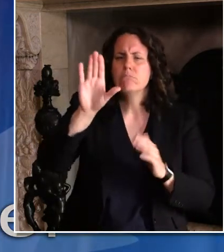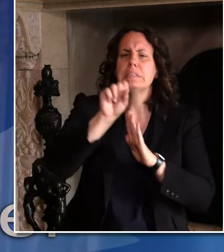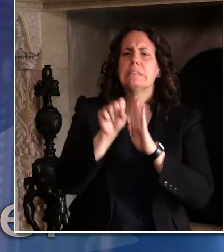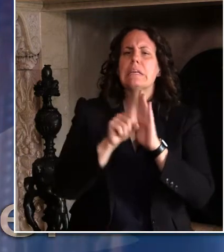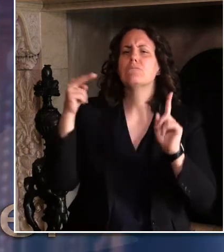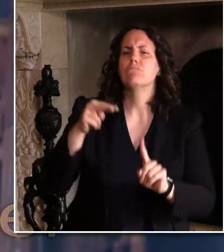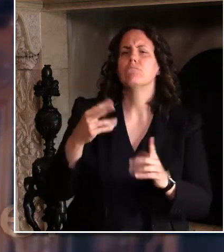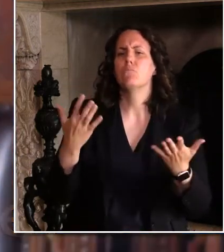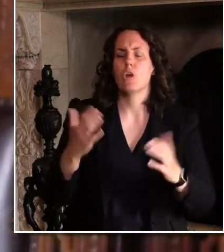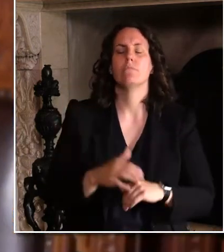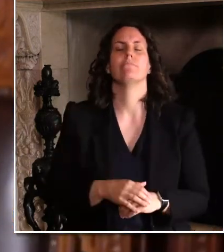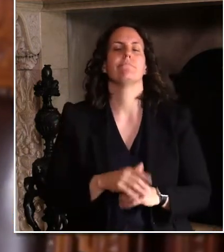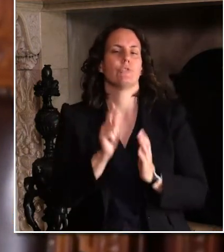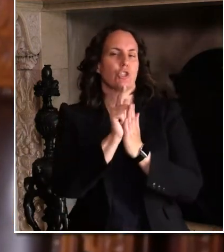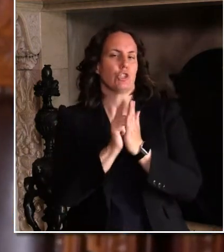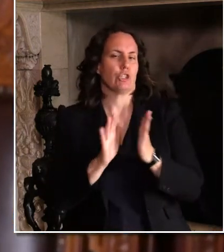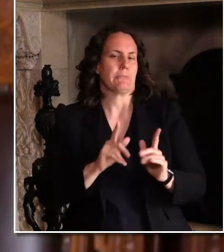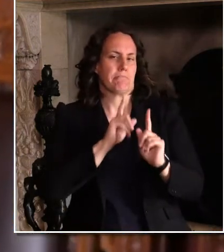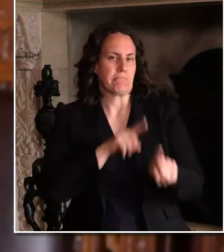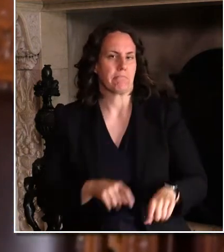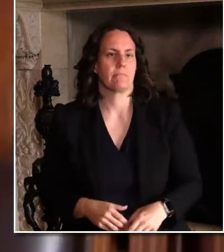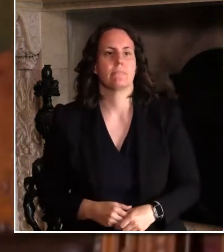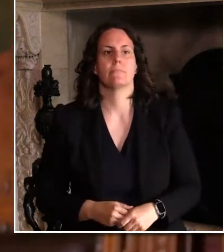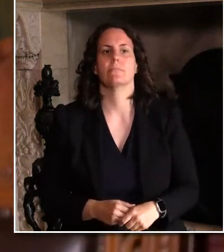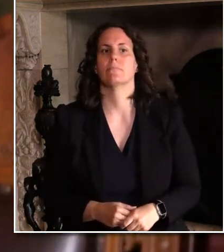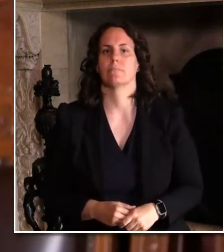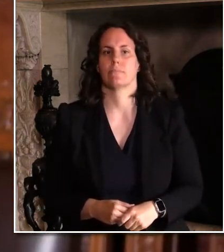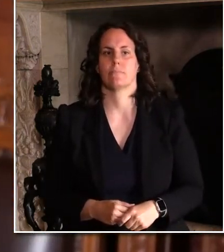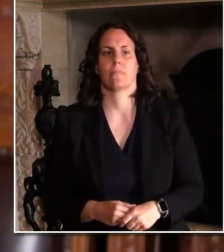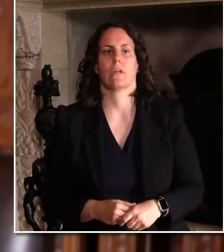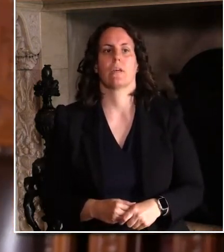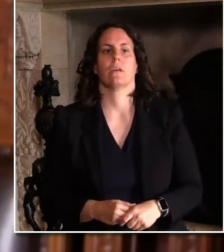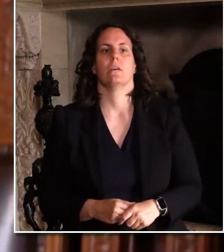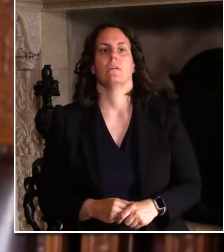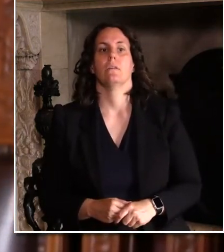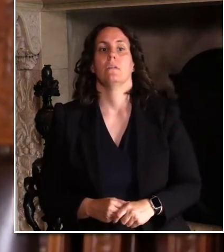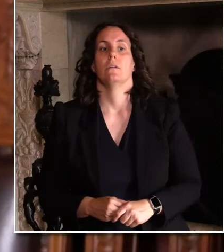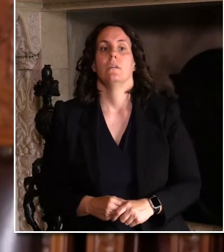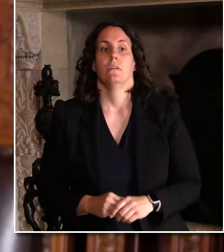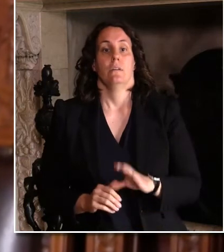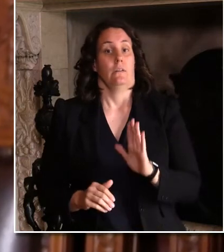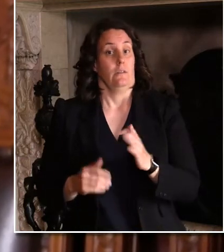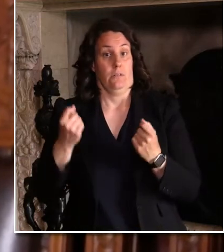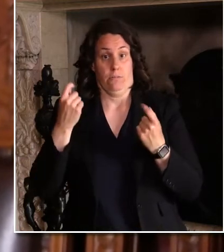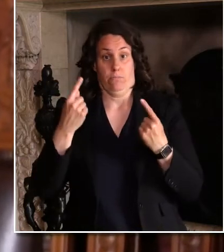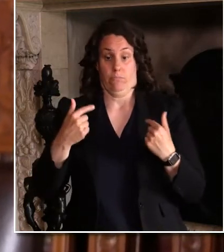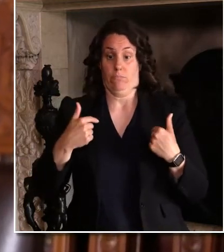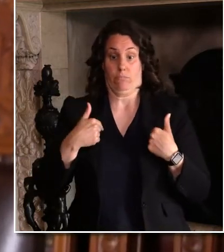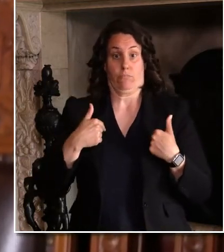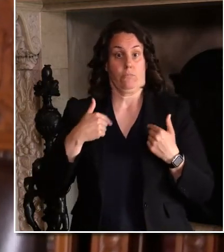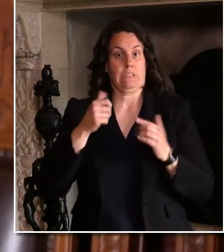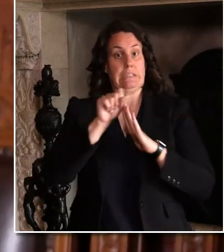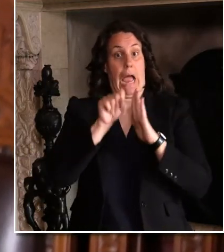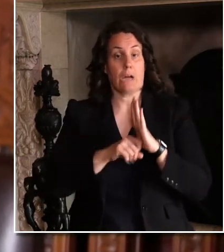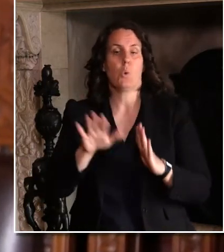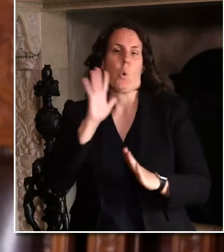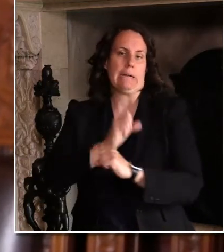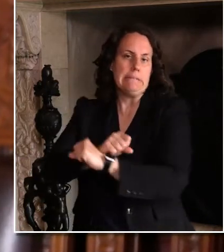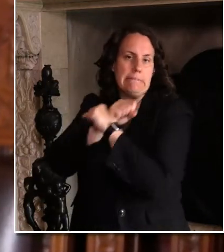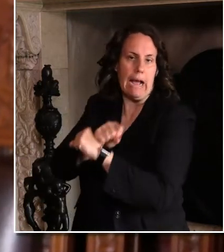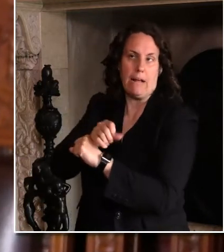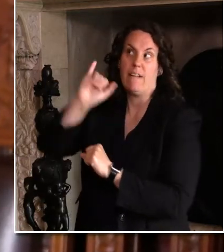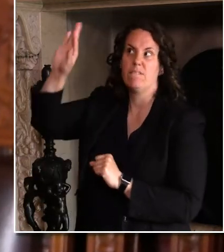I'd be happy to answer that. We'll be defending against that lawsuit. We believe that it should be dismissed,